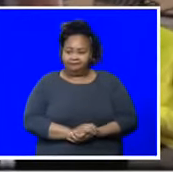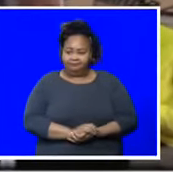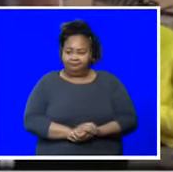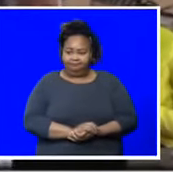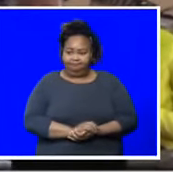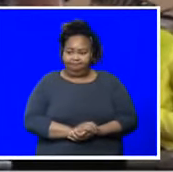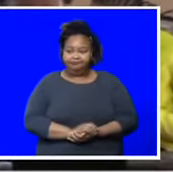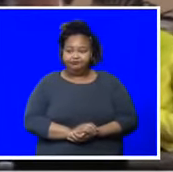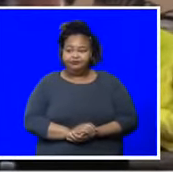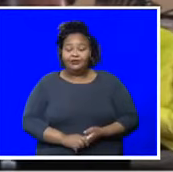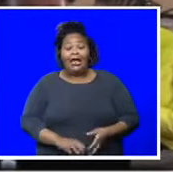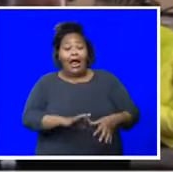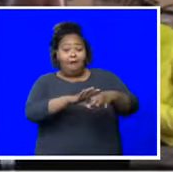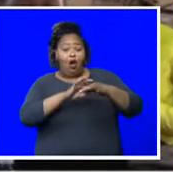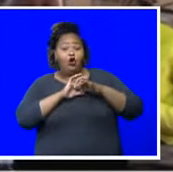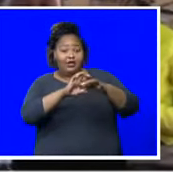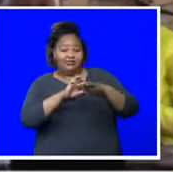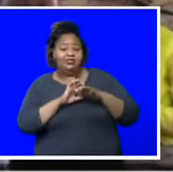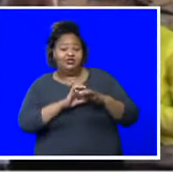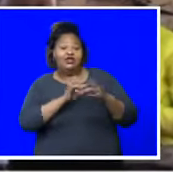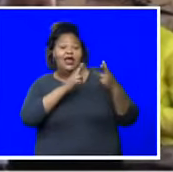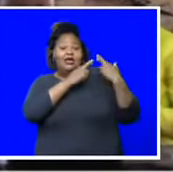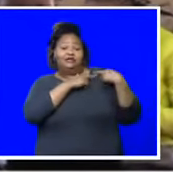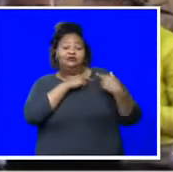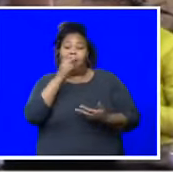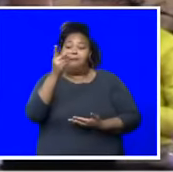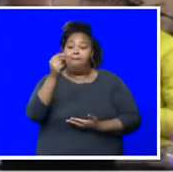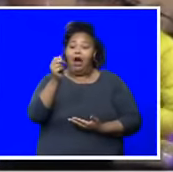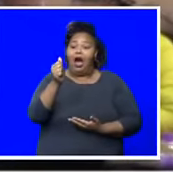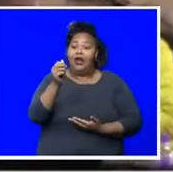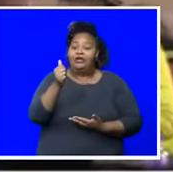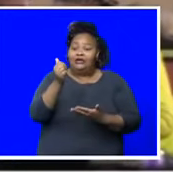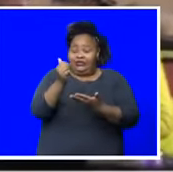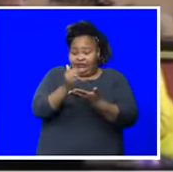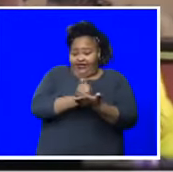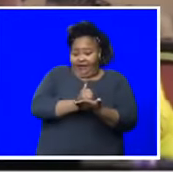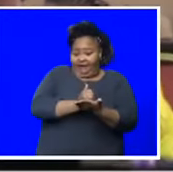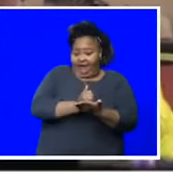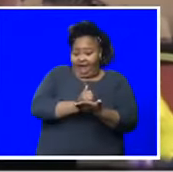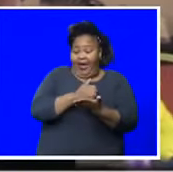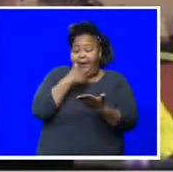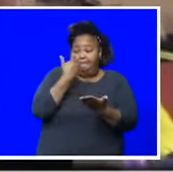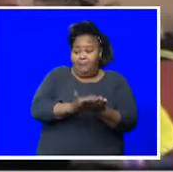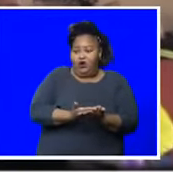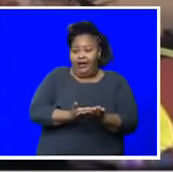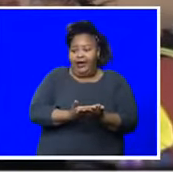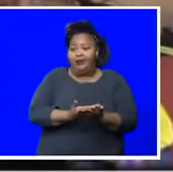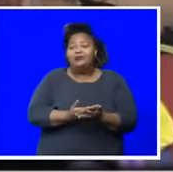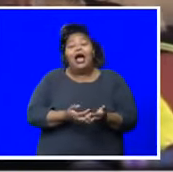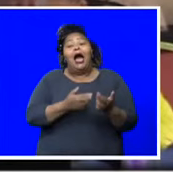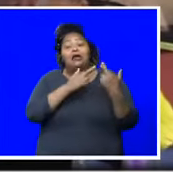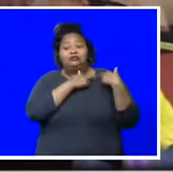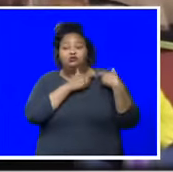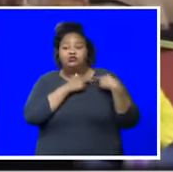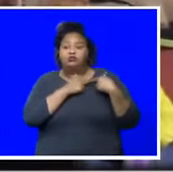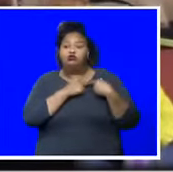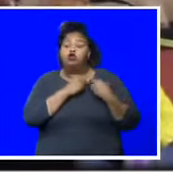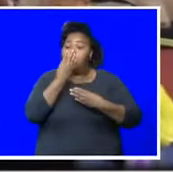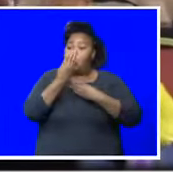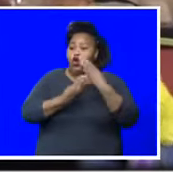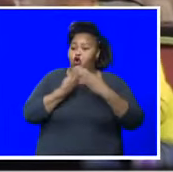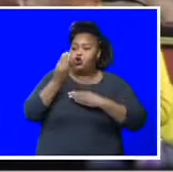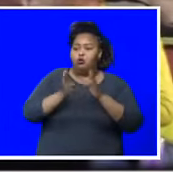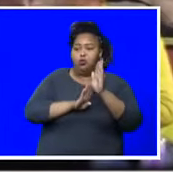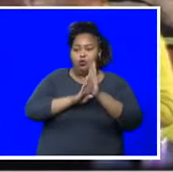team very likely to send it at grassroots level because Mobuga, normal youth empowerment fund, Mobuga, the